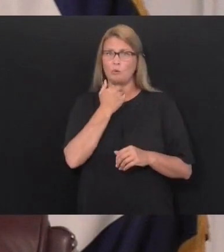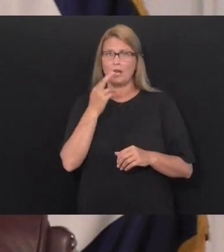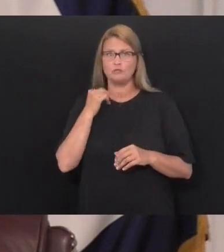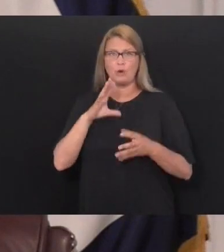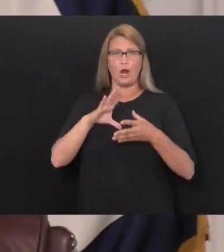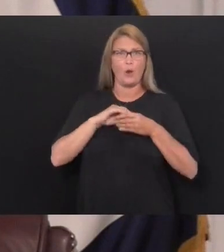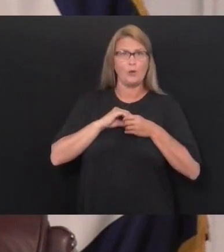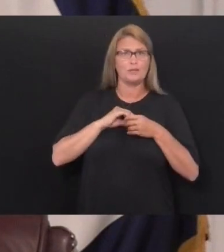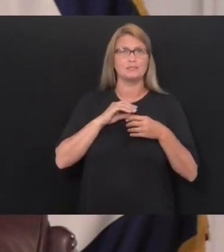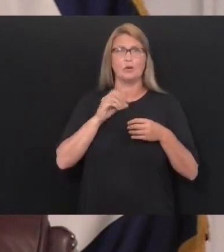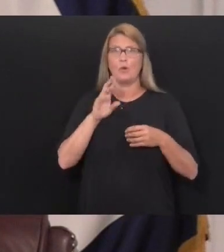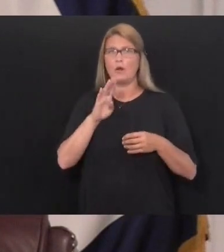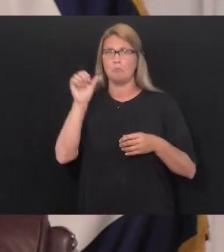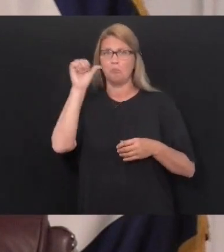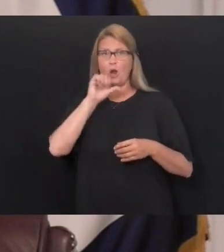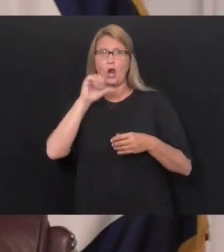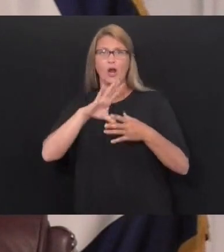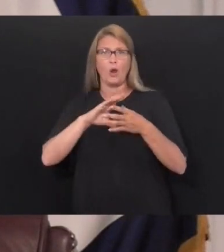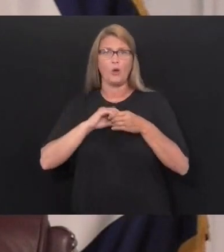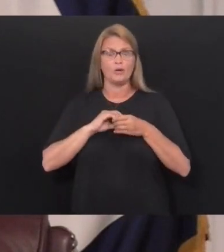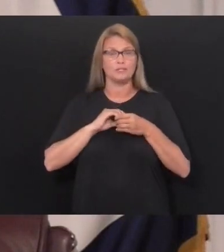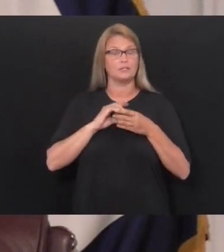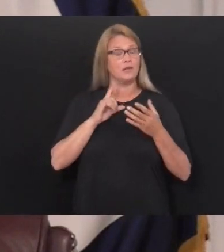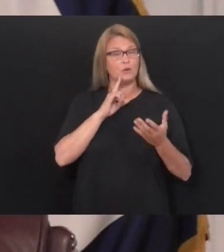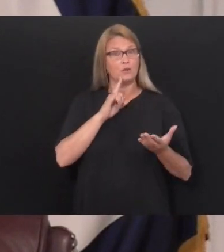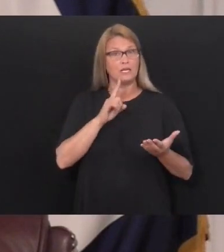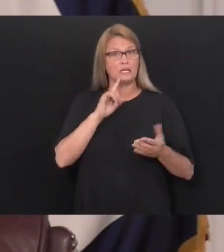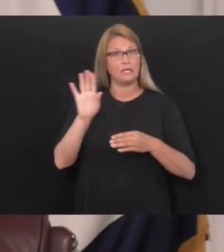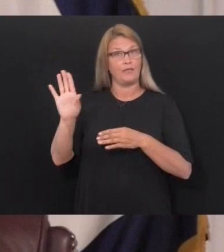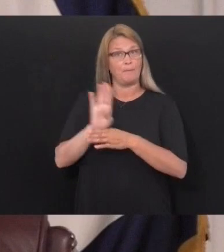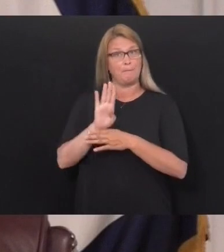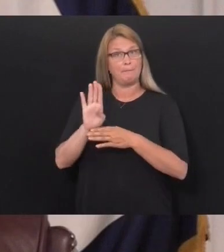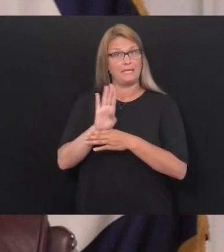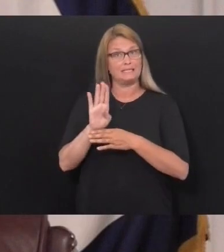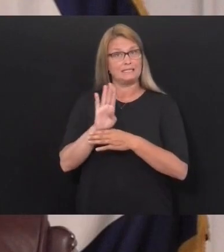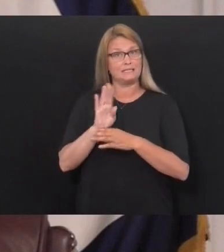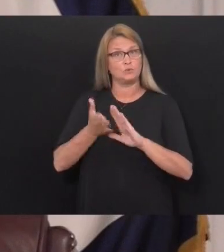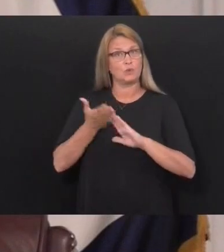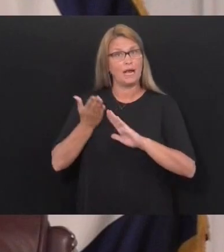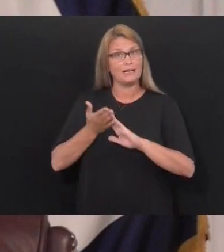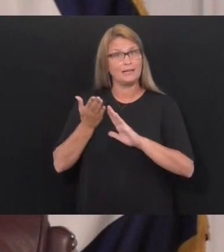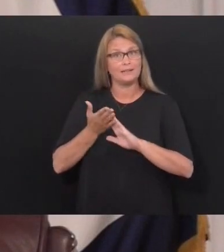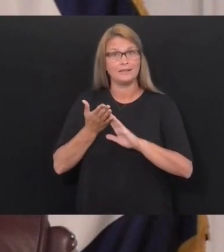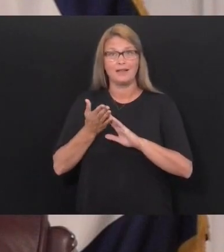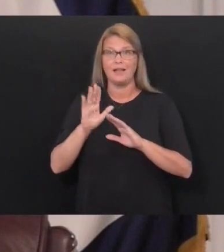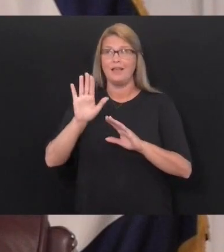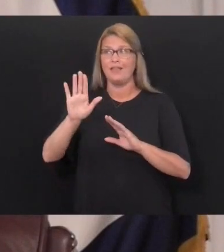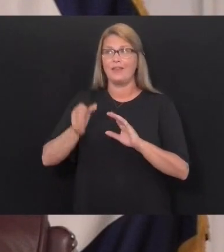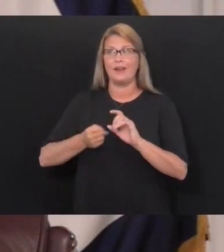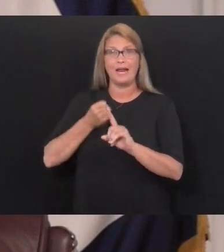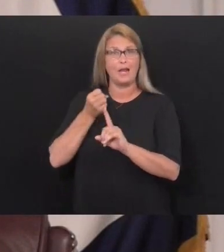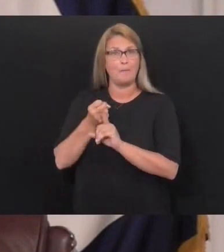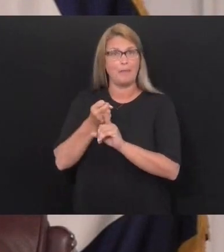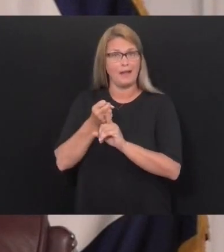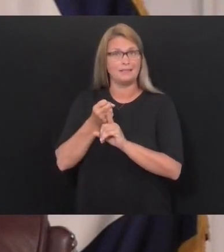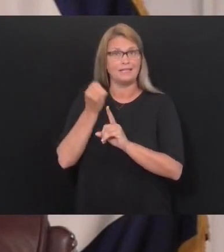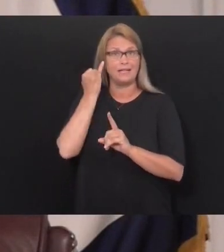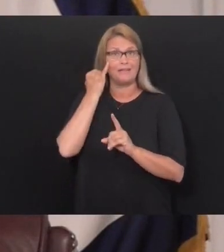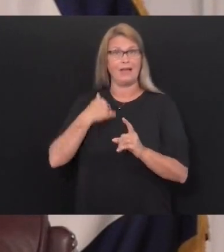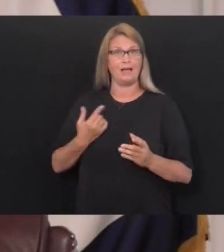the process of all the checks and balances that there could possibly be. But in this situation right here, under